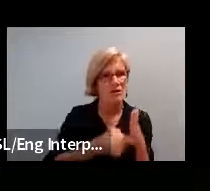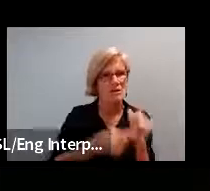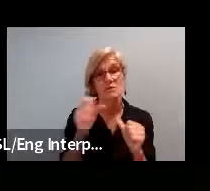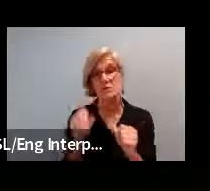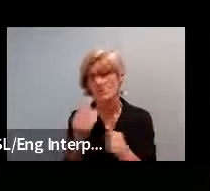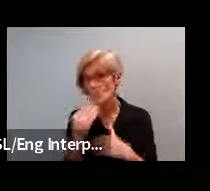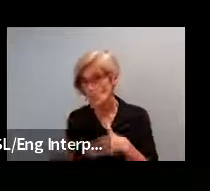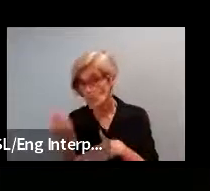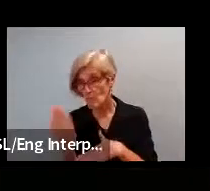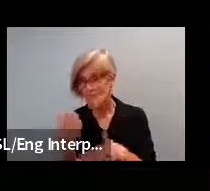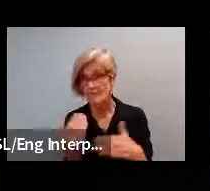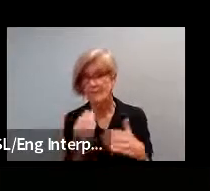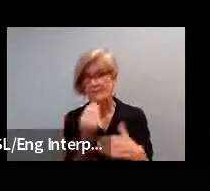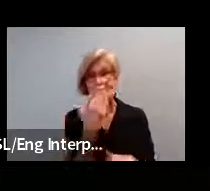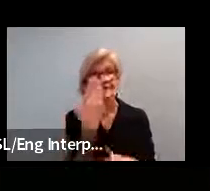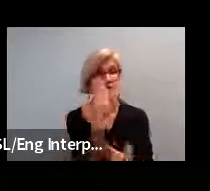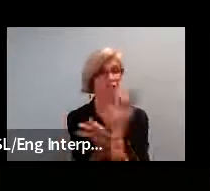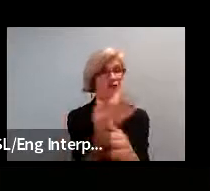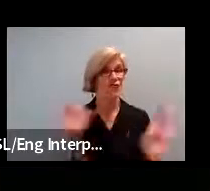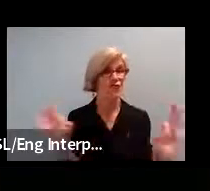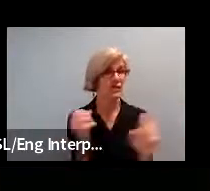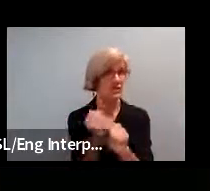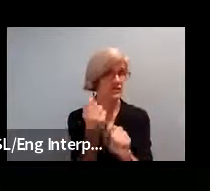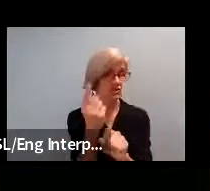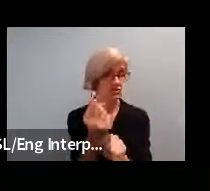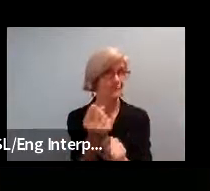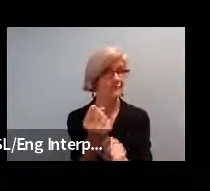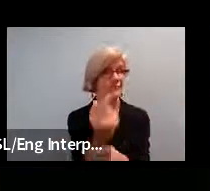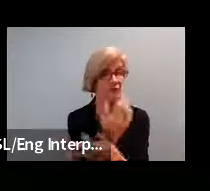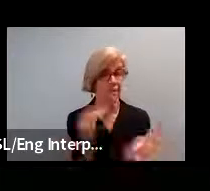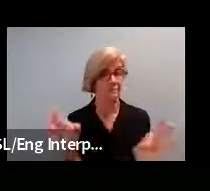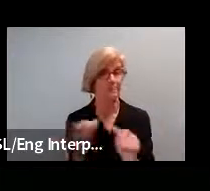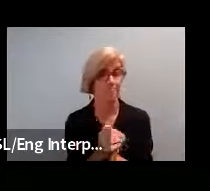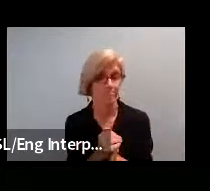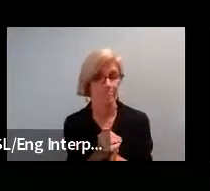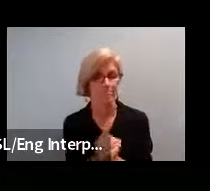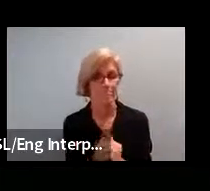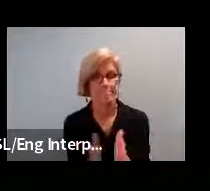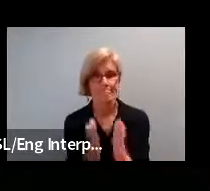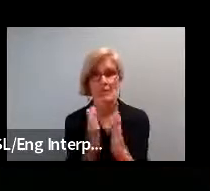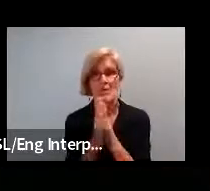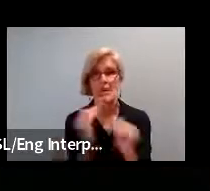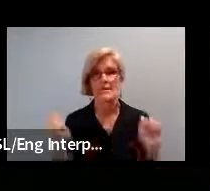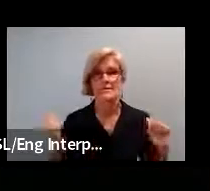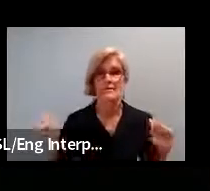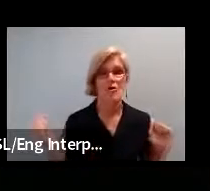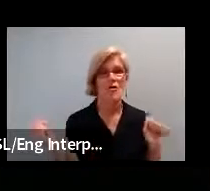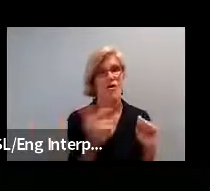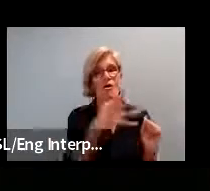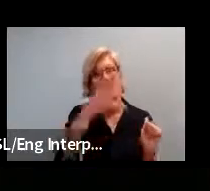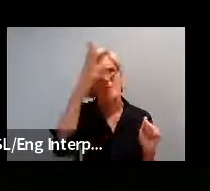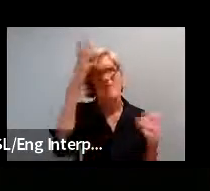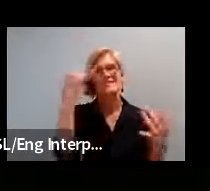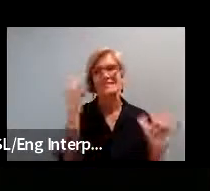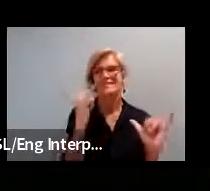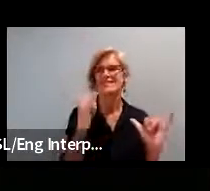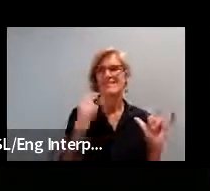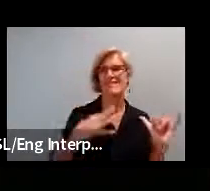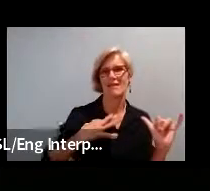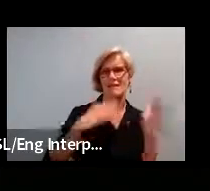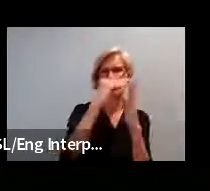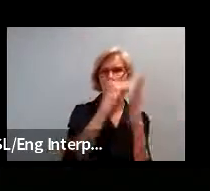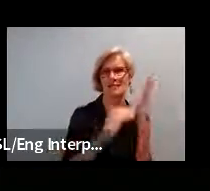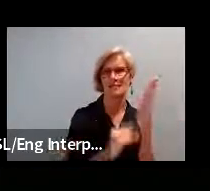will be provided for free next school year. And we ask that all parents still fill out the application that will be sent out during the